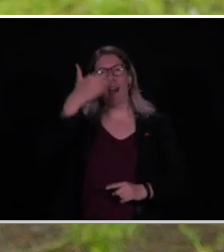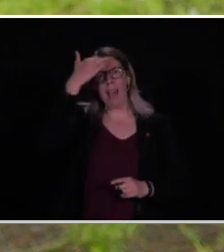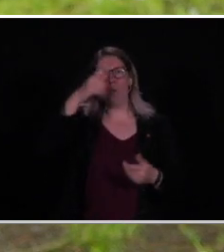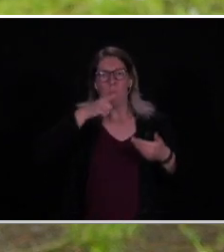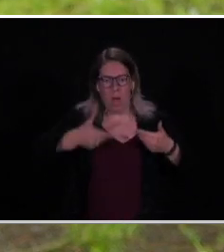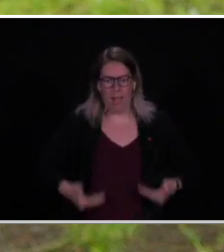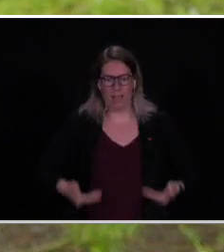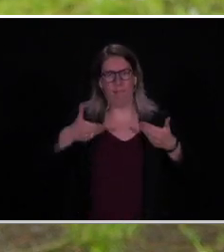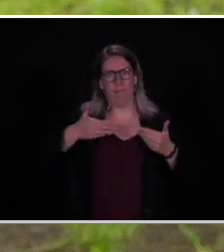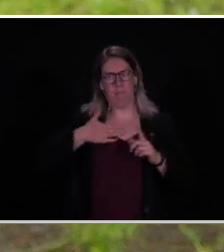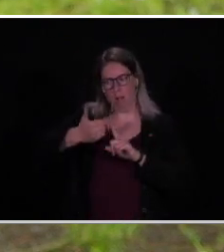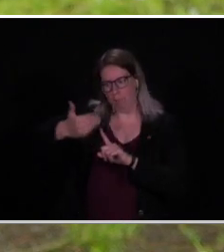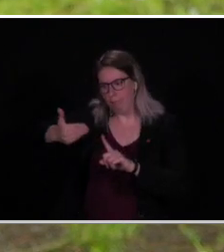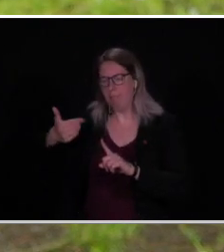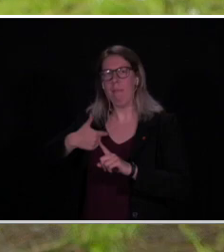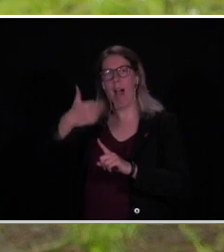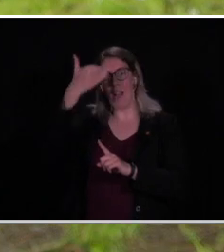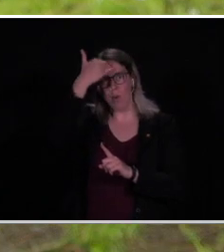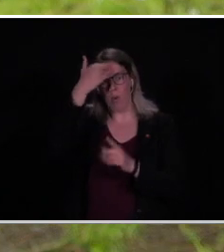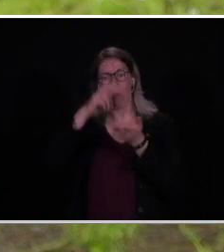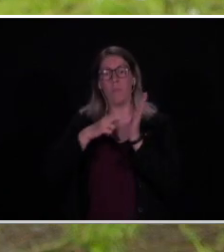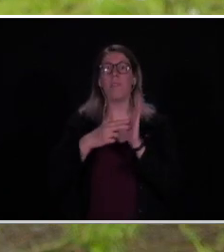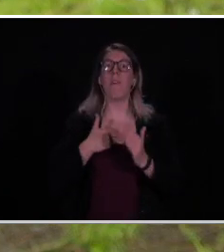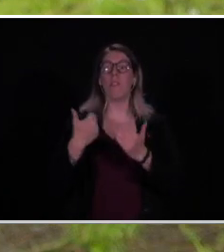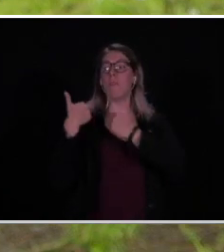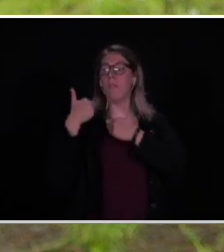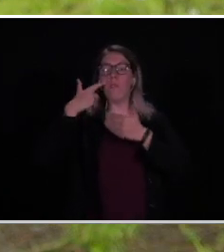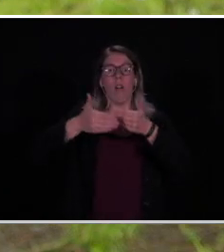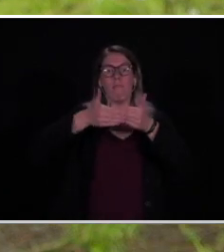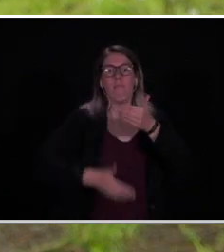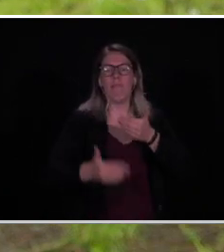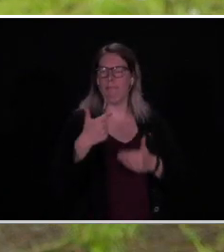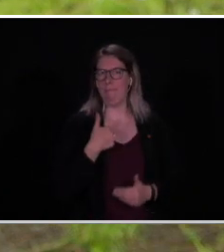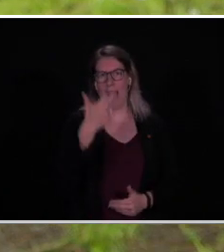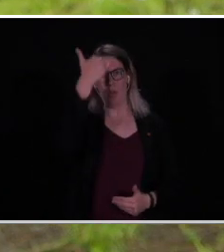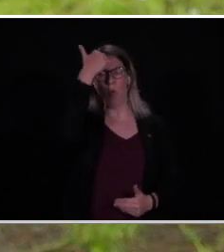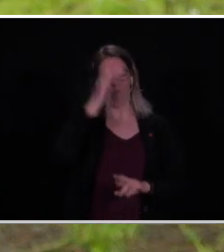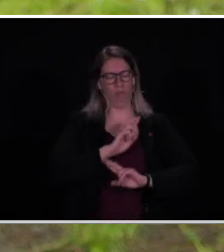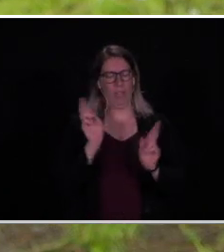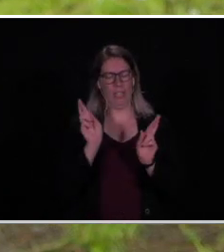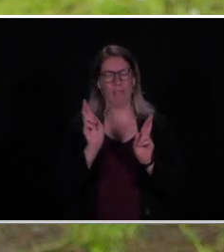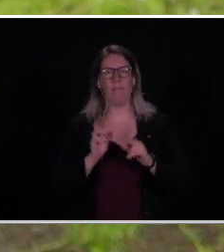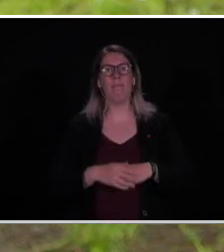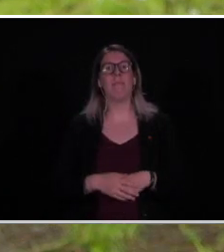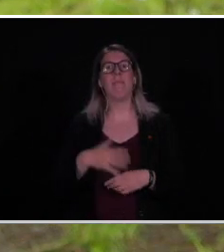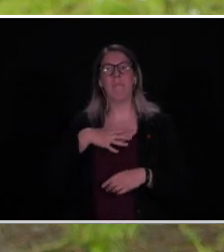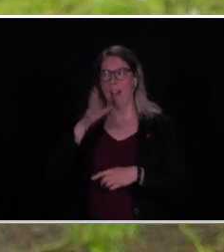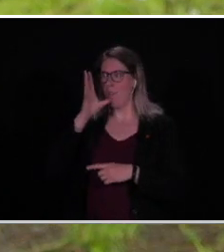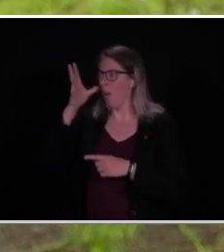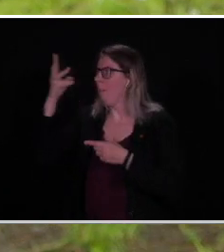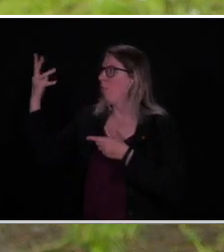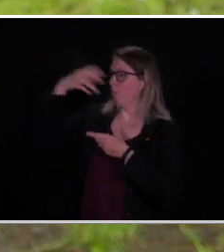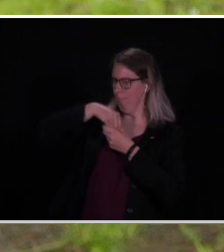from. Therefore, I know what my responsibilities are as a Wamokta. I am a grandmother.